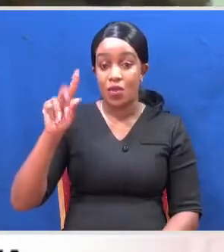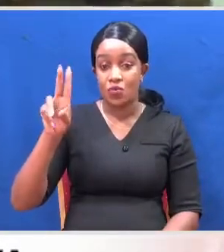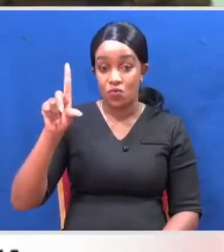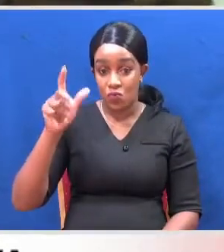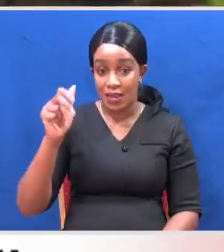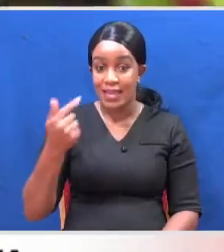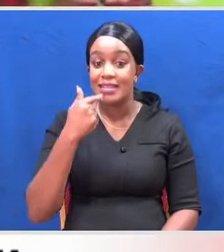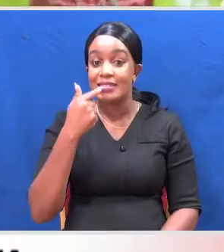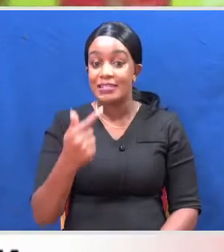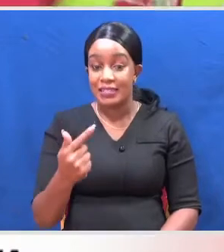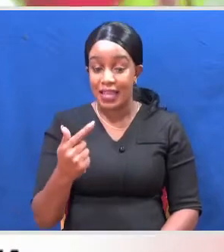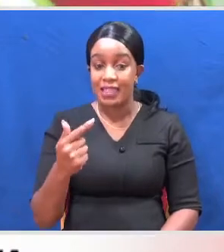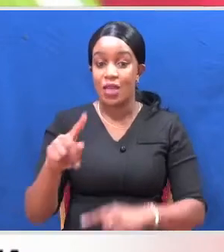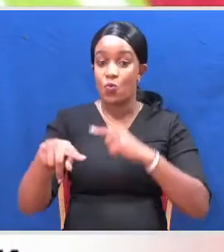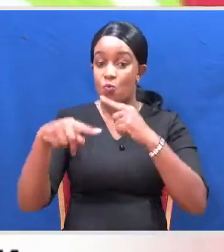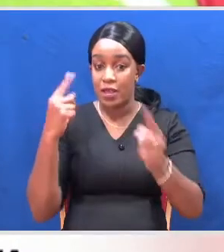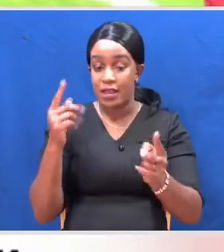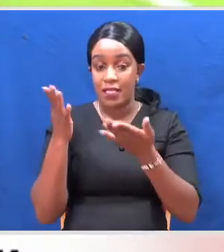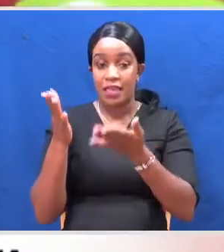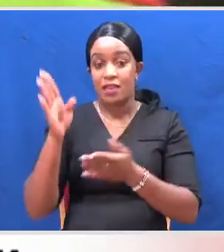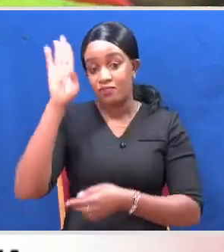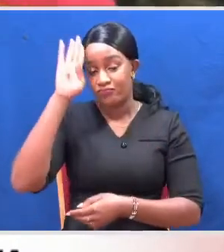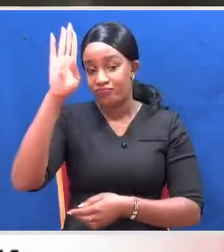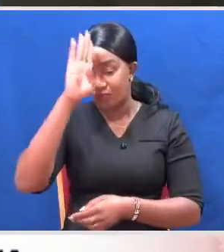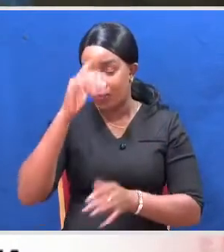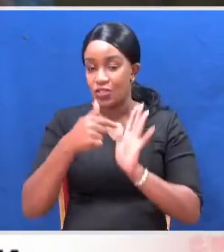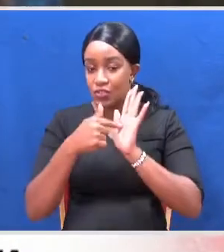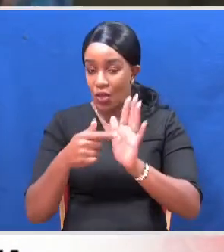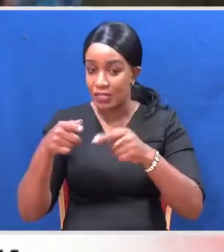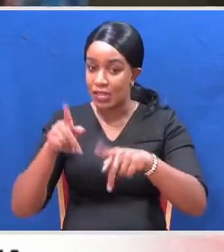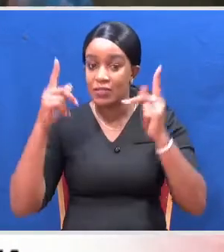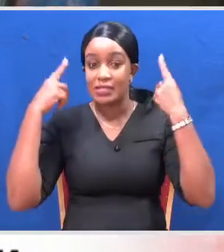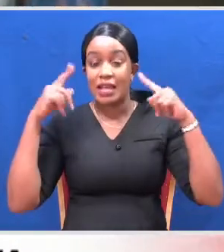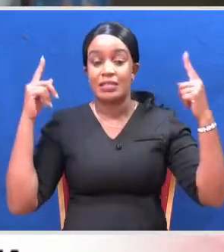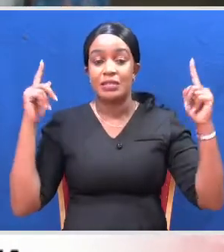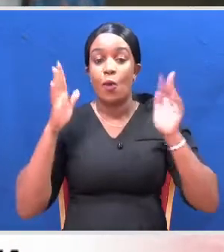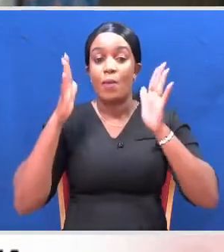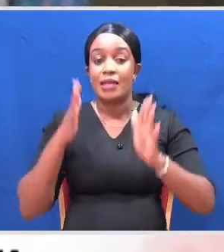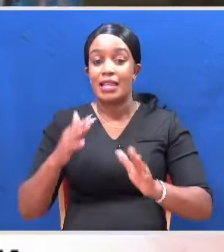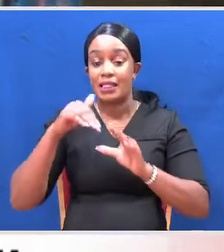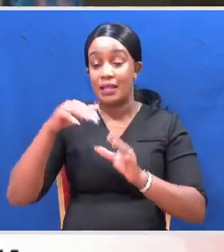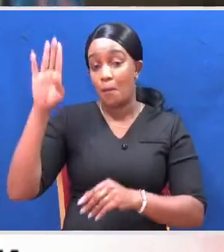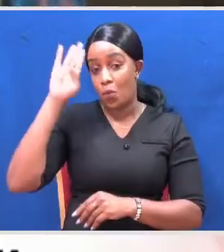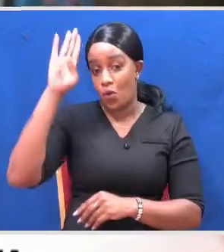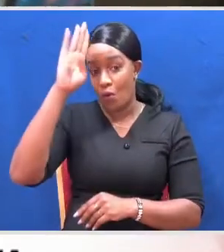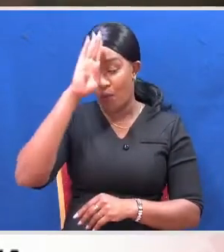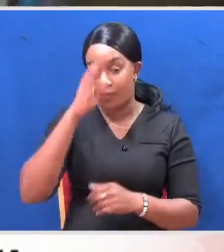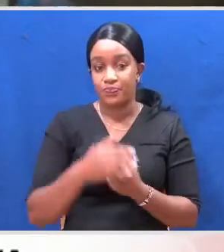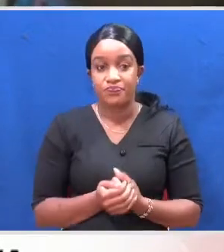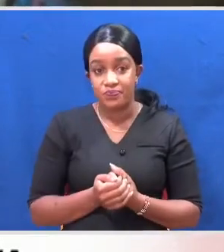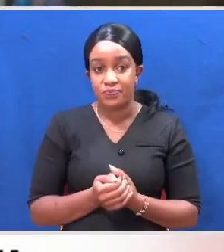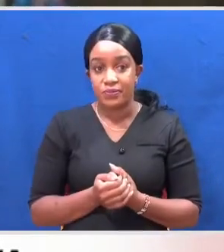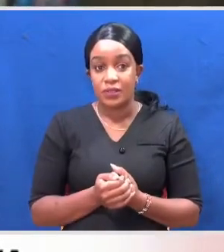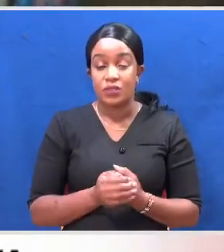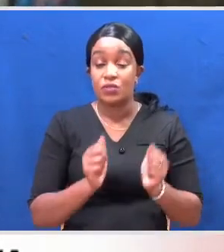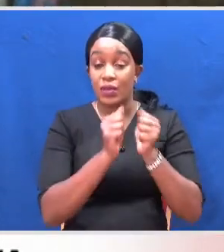mwaniaji majimbo Kalasinga unaashiria umaarufu wake kisiasa katika kaunti ya Bungoma, na wanapania kuungana na vyama